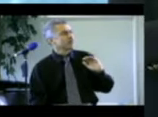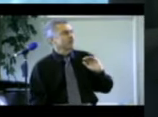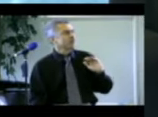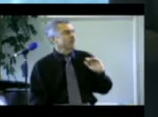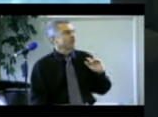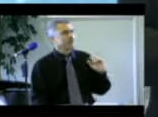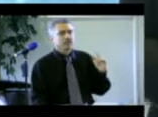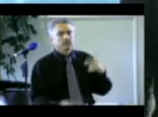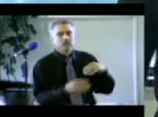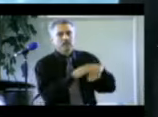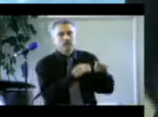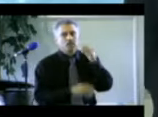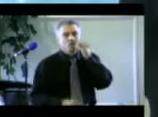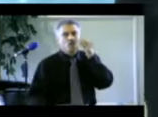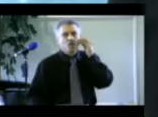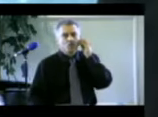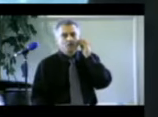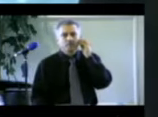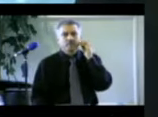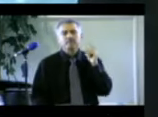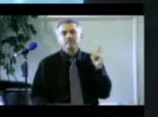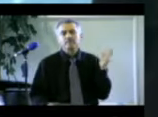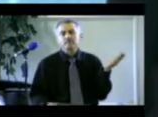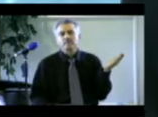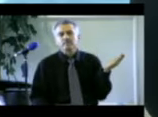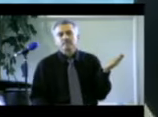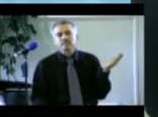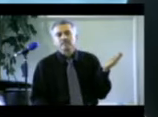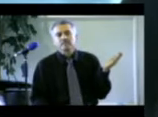we were in our home on Wilderness Lane, and